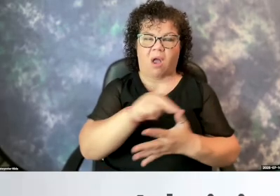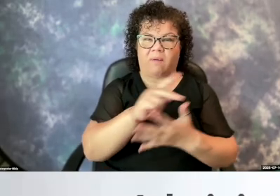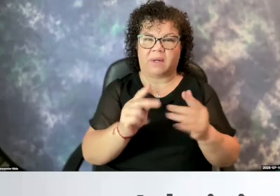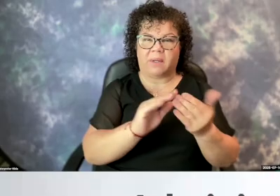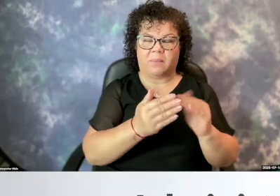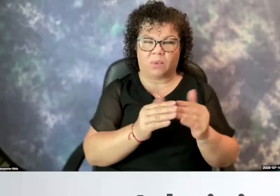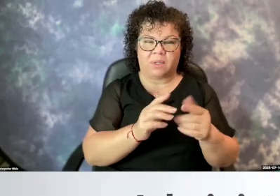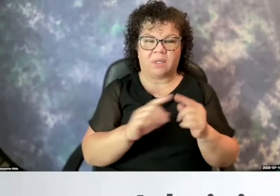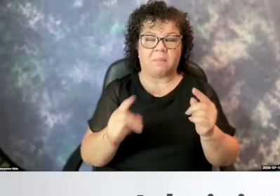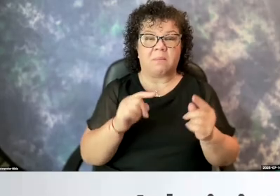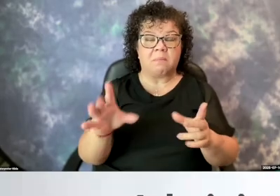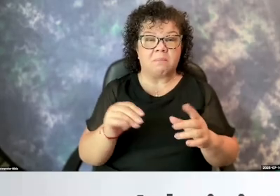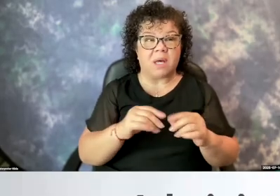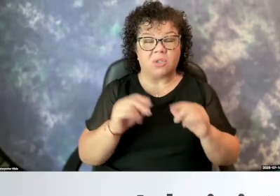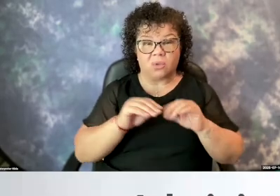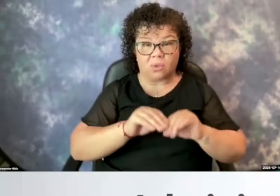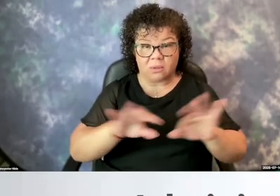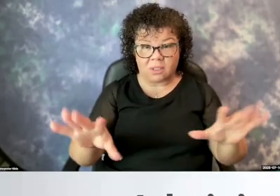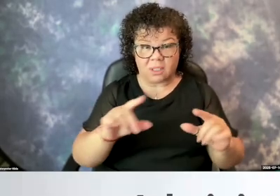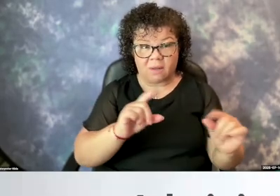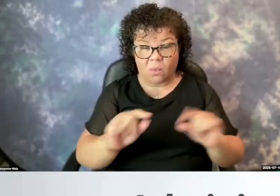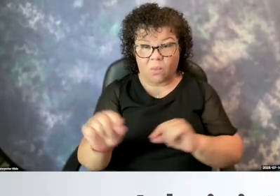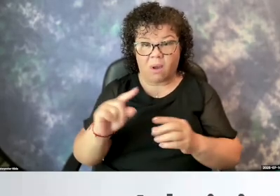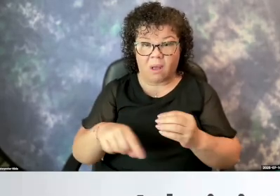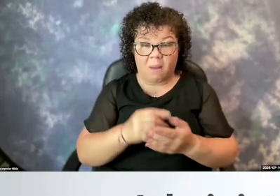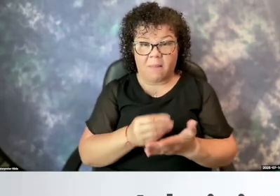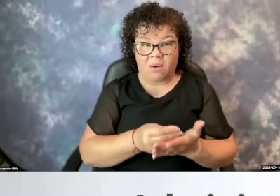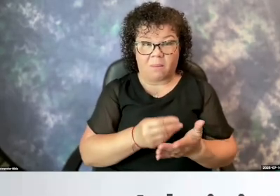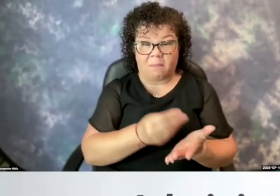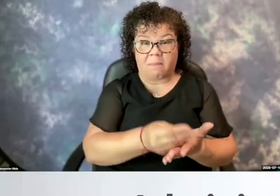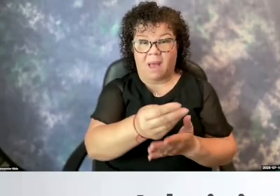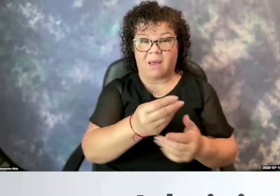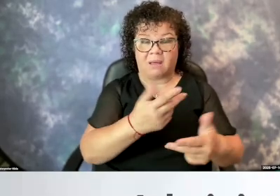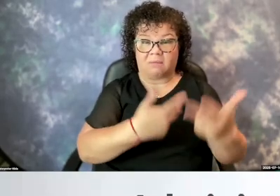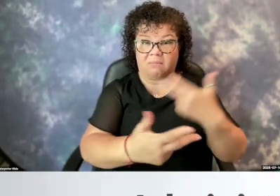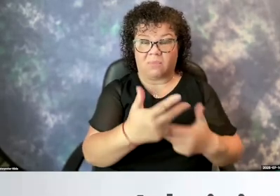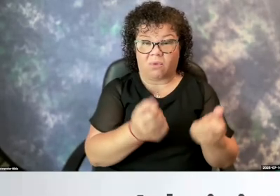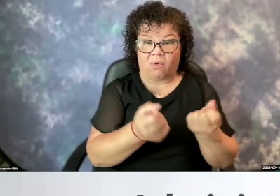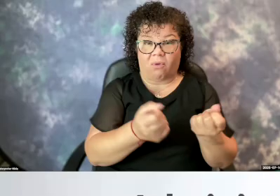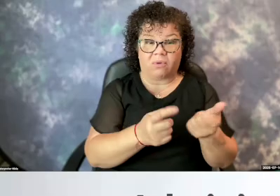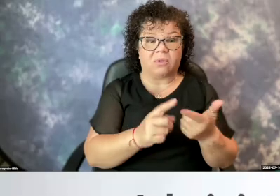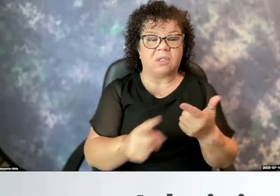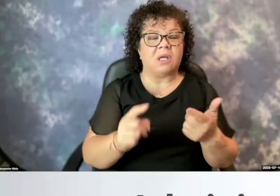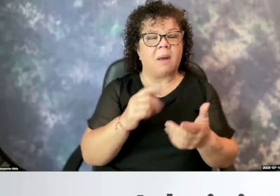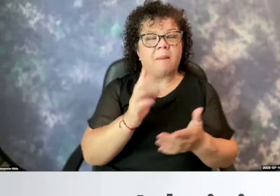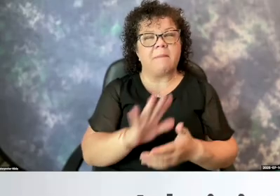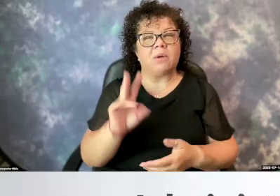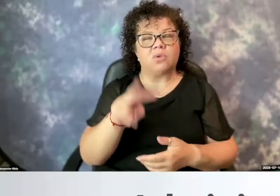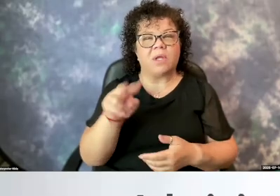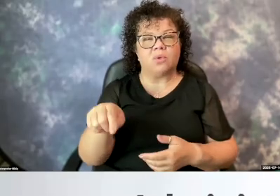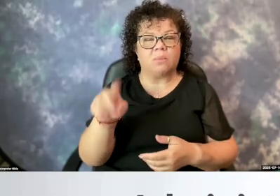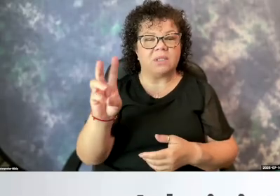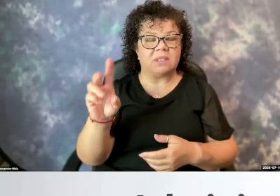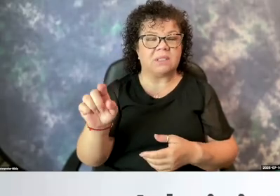incentives in priority communities, with the goal to spread the word about CARB's vehicle purchase incentives to those who need it most.